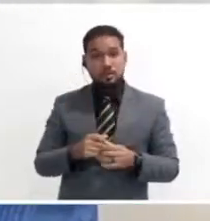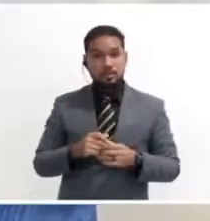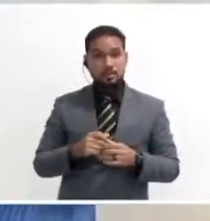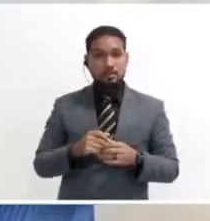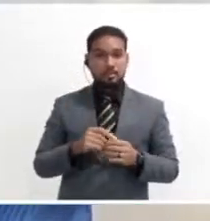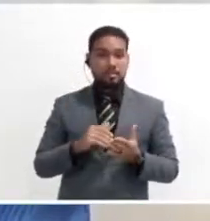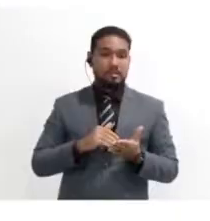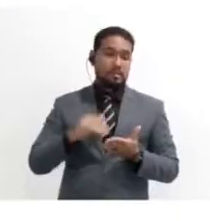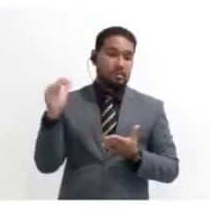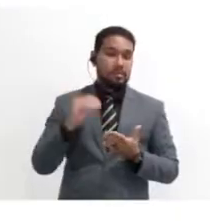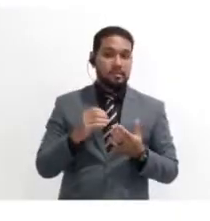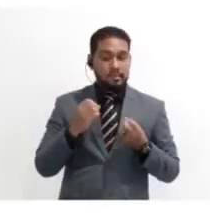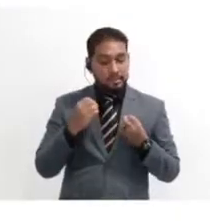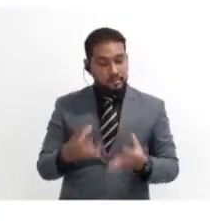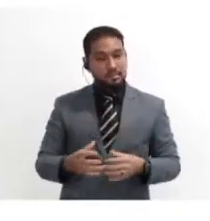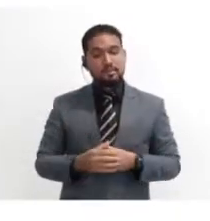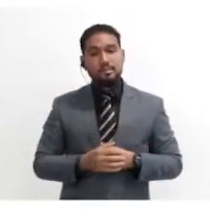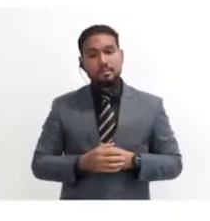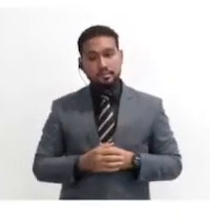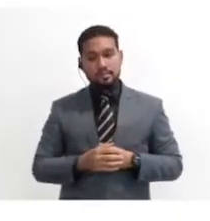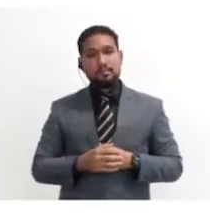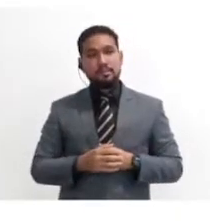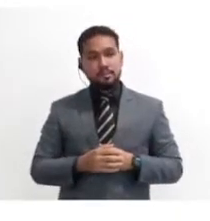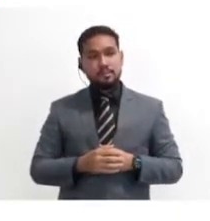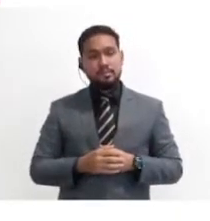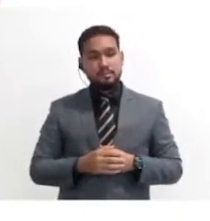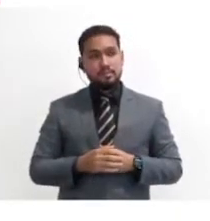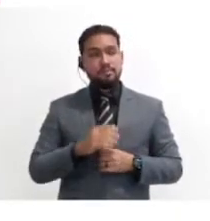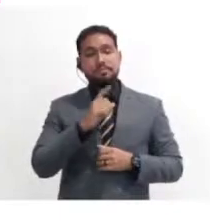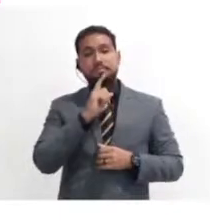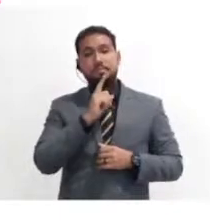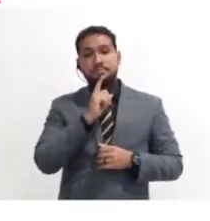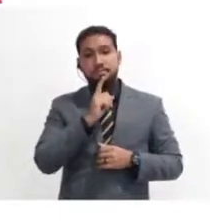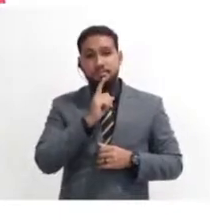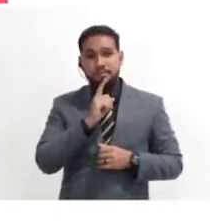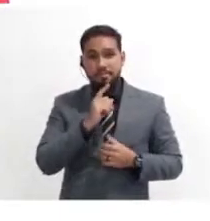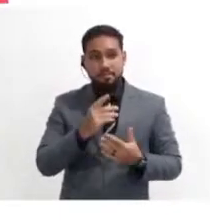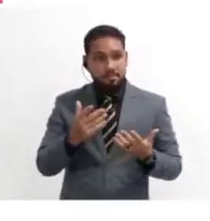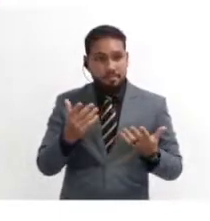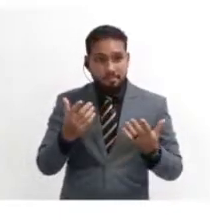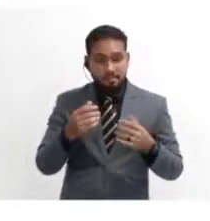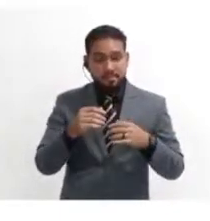So we saw a little of this before, but this is a typical lead frame package.